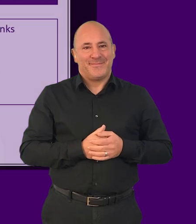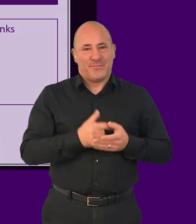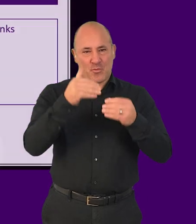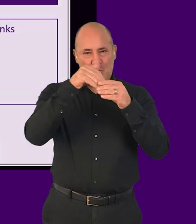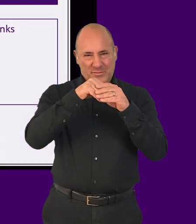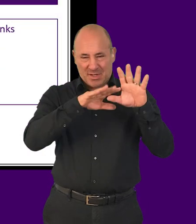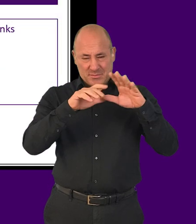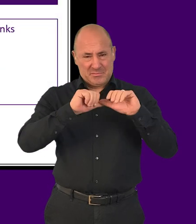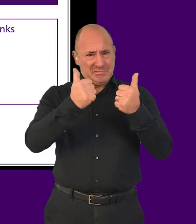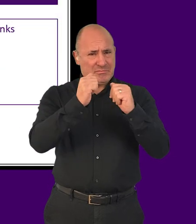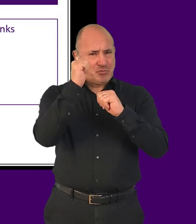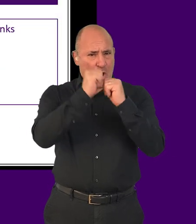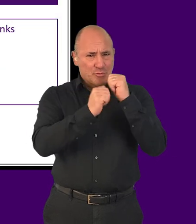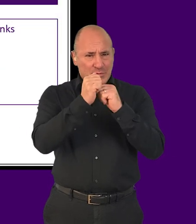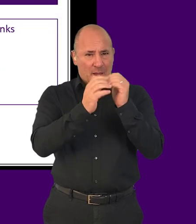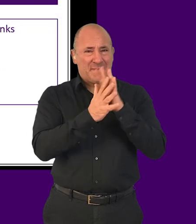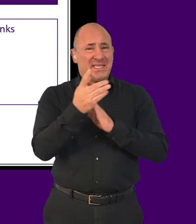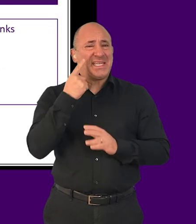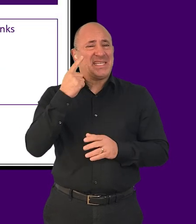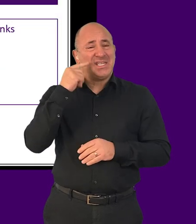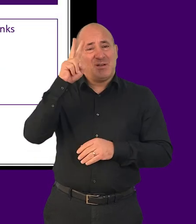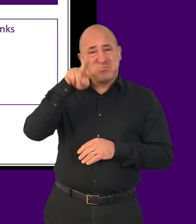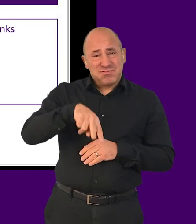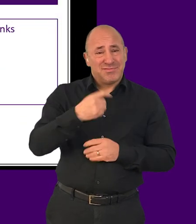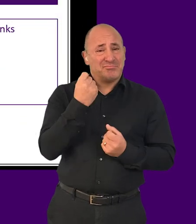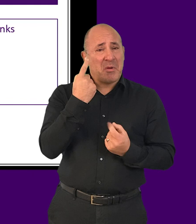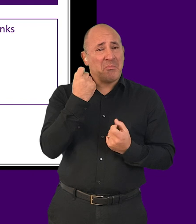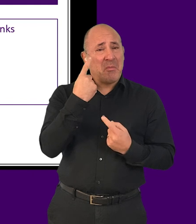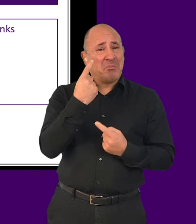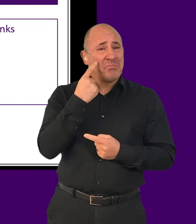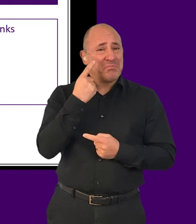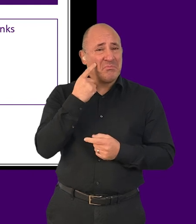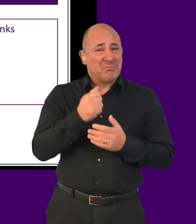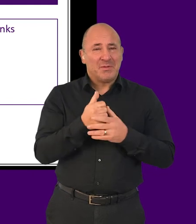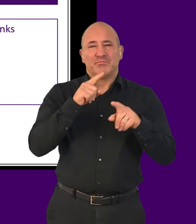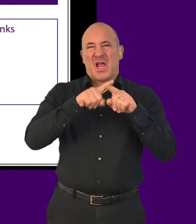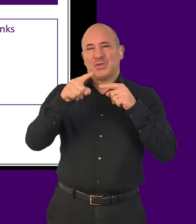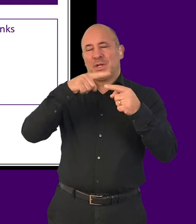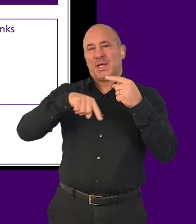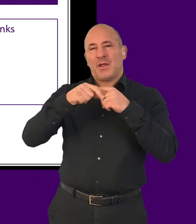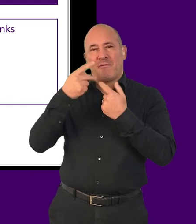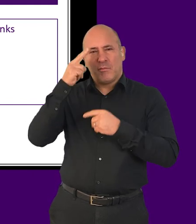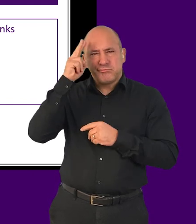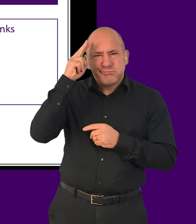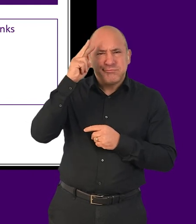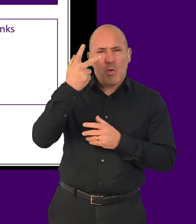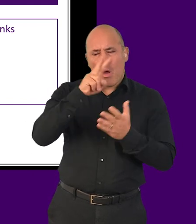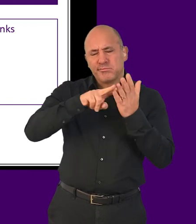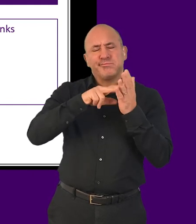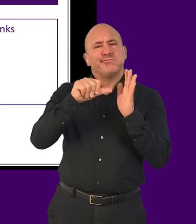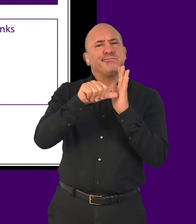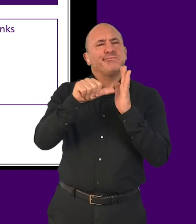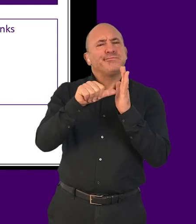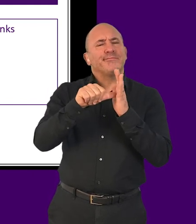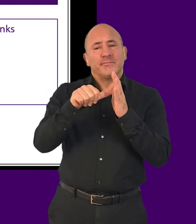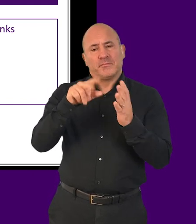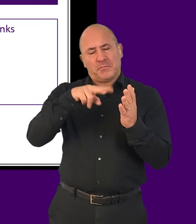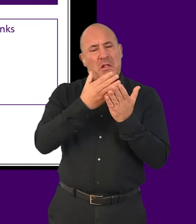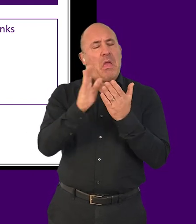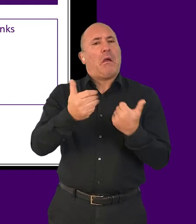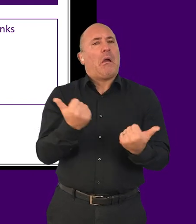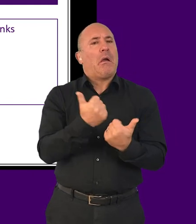Content that is well structured is easier to read and understand for all, and in particular for people with cognitive and reading disabilities.